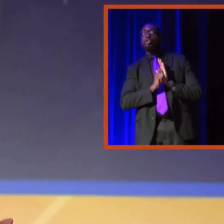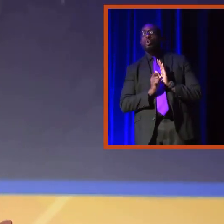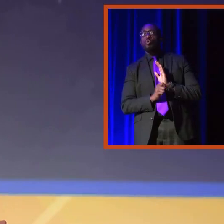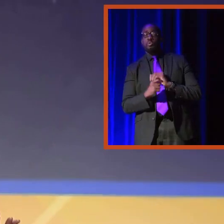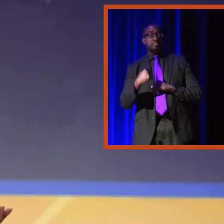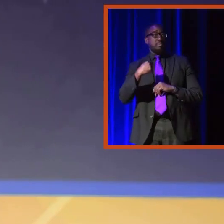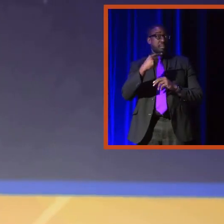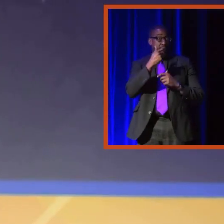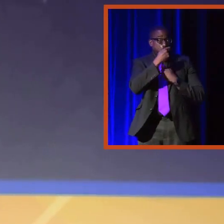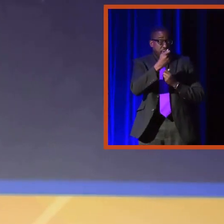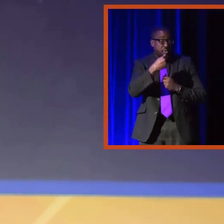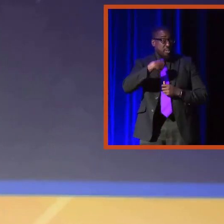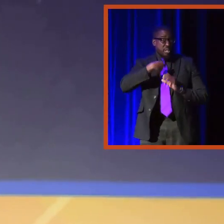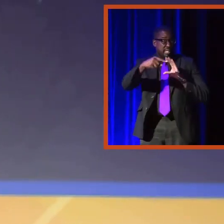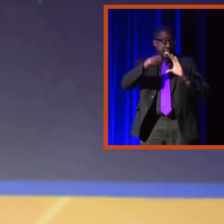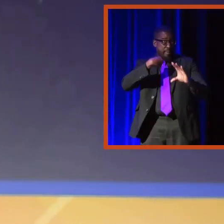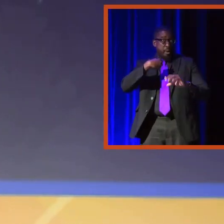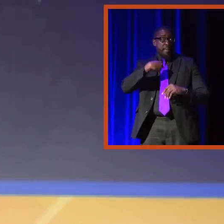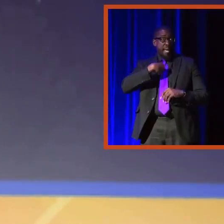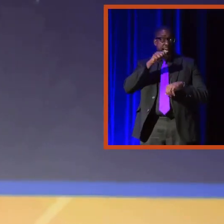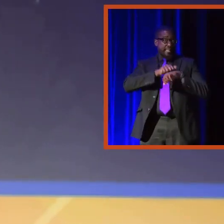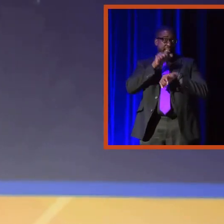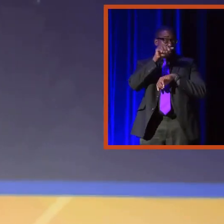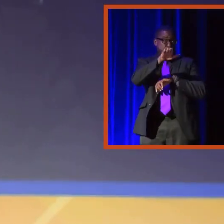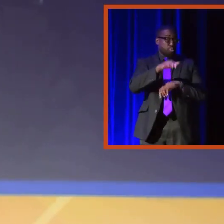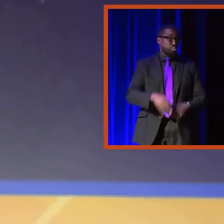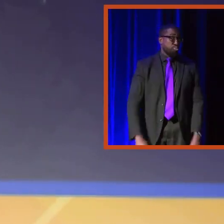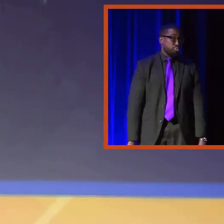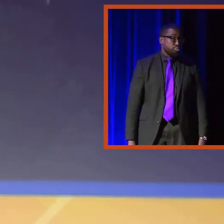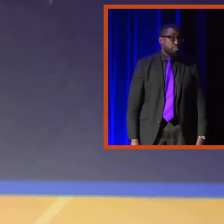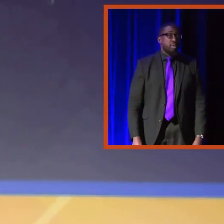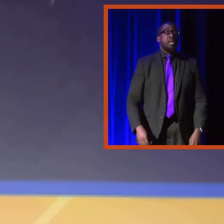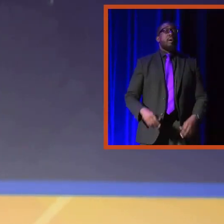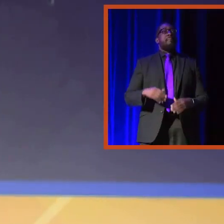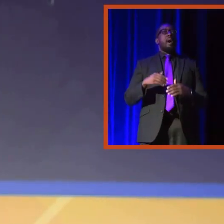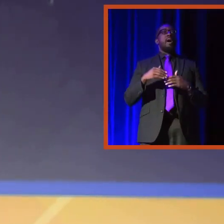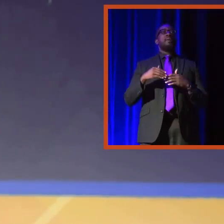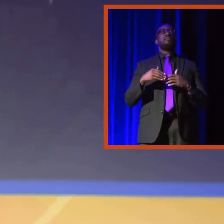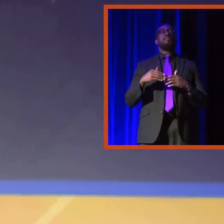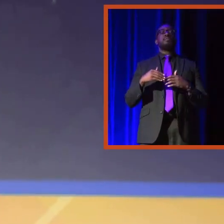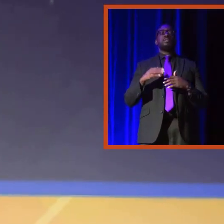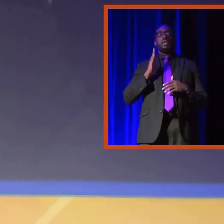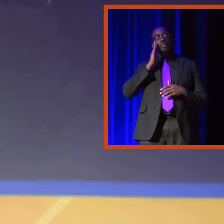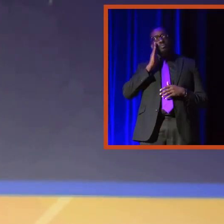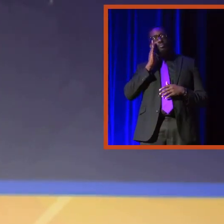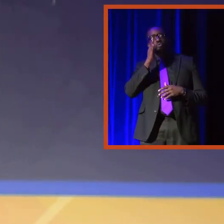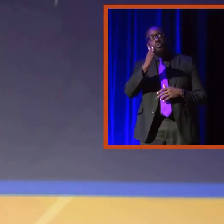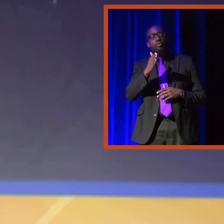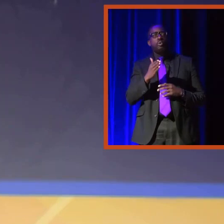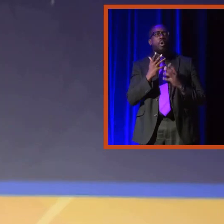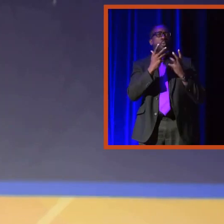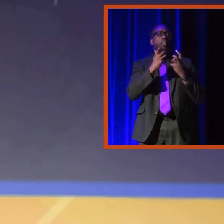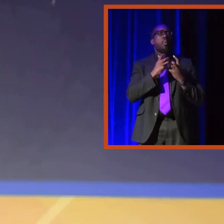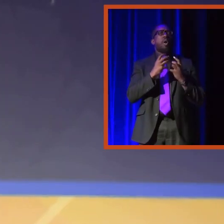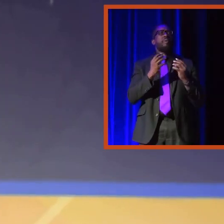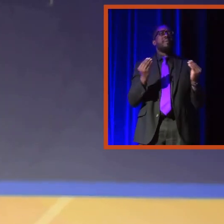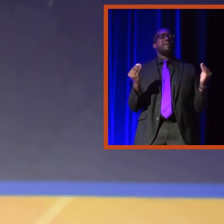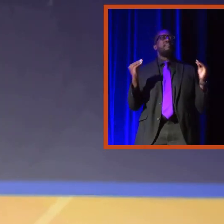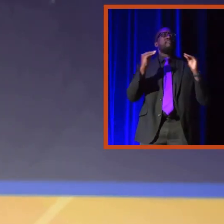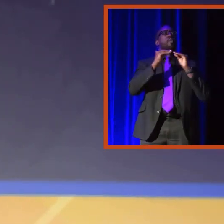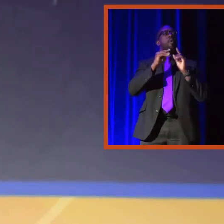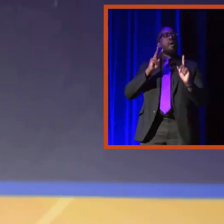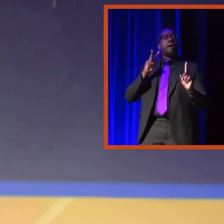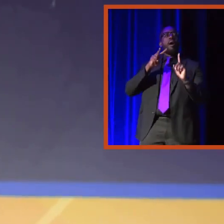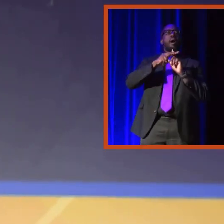can send them to you. Okay. But the way that we try to frame these moving forward is like, we want to be as applied as possible, right? While we love the